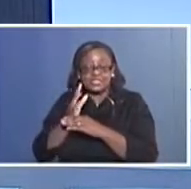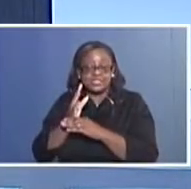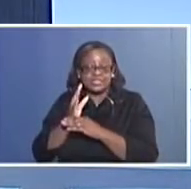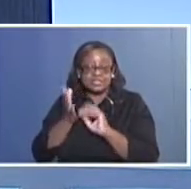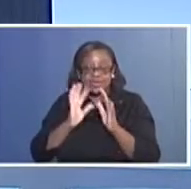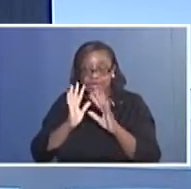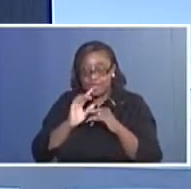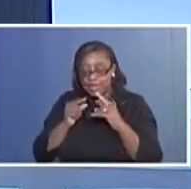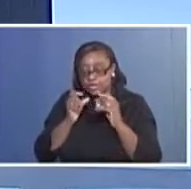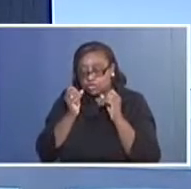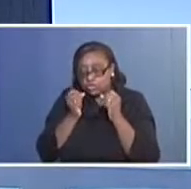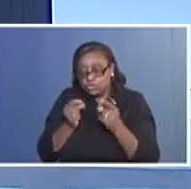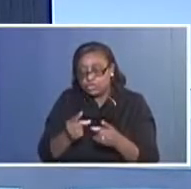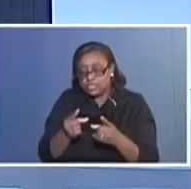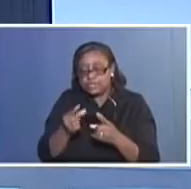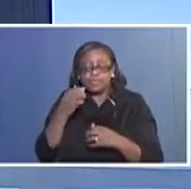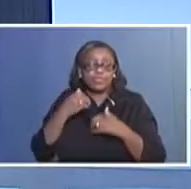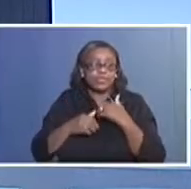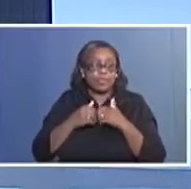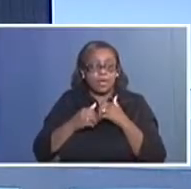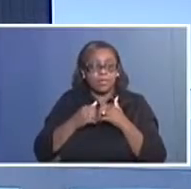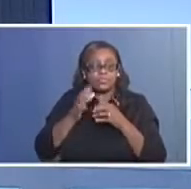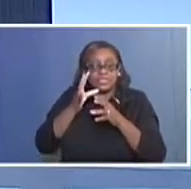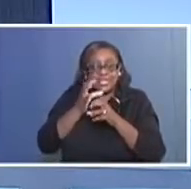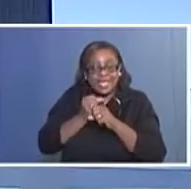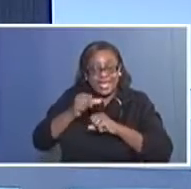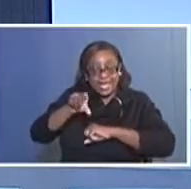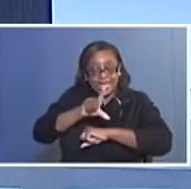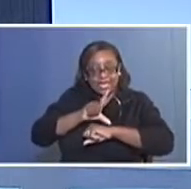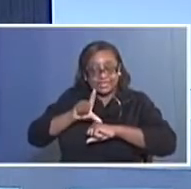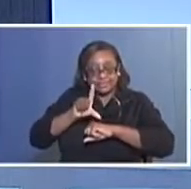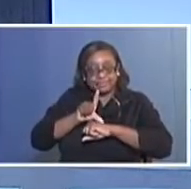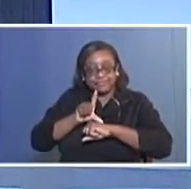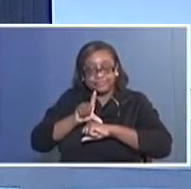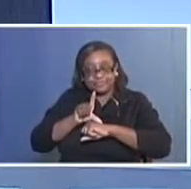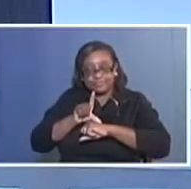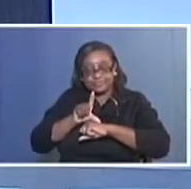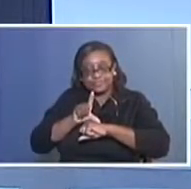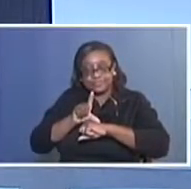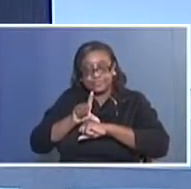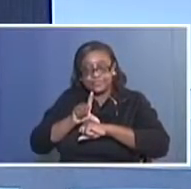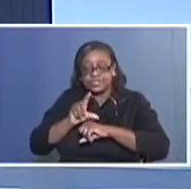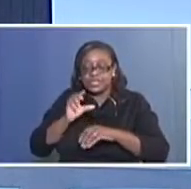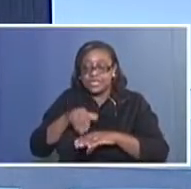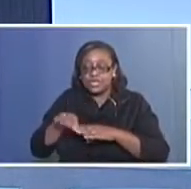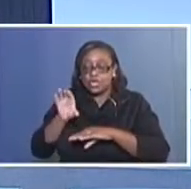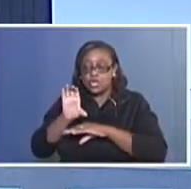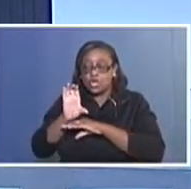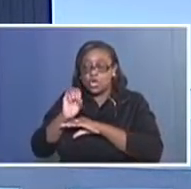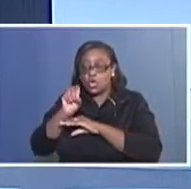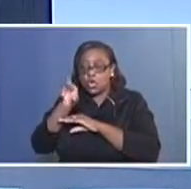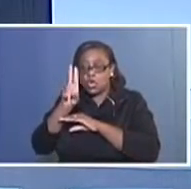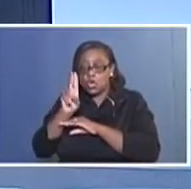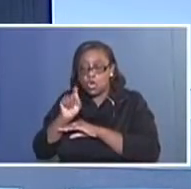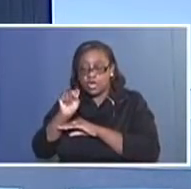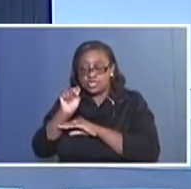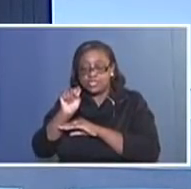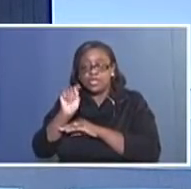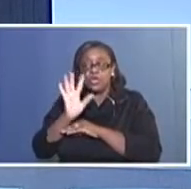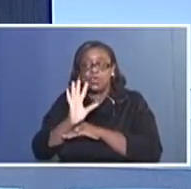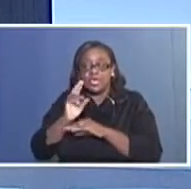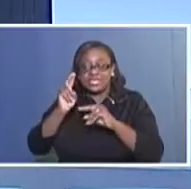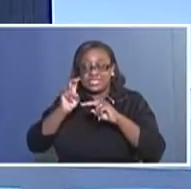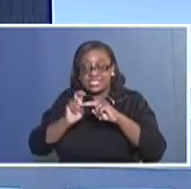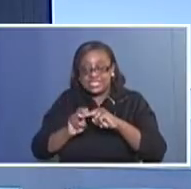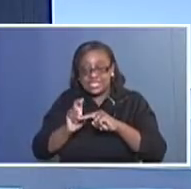of urgency the resolution to acquire a piece of land, namely Paris Court. It's a presumed public road that sits